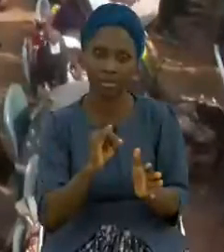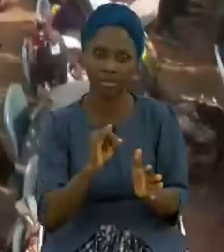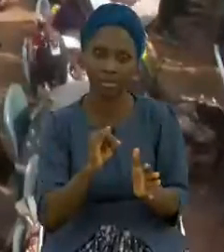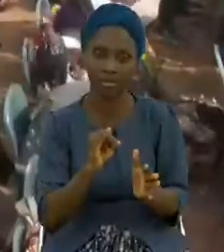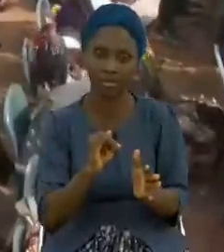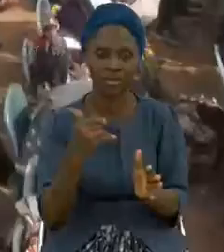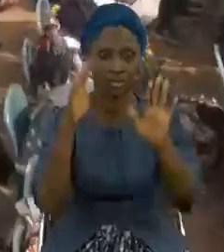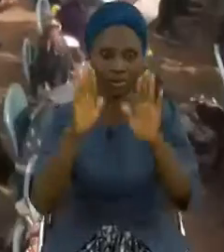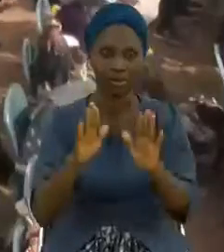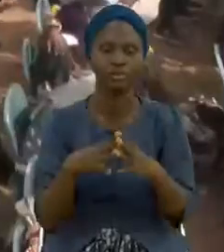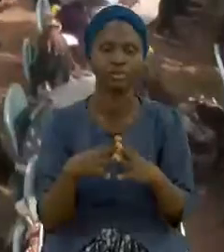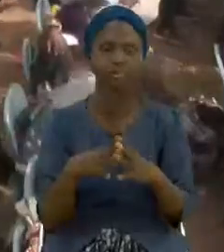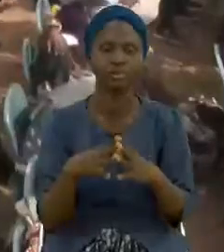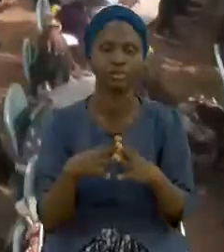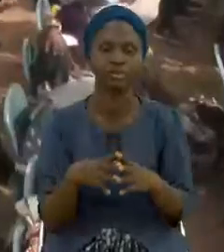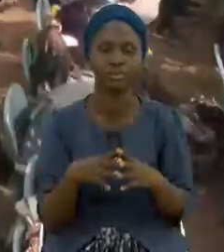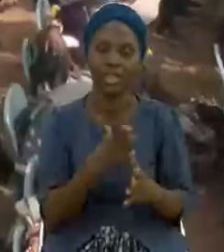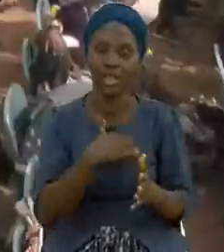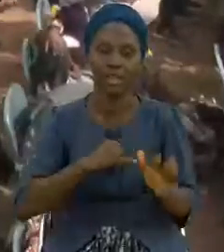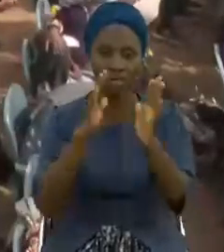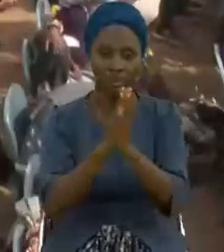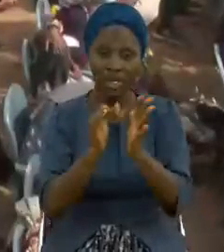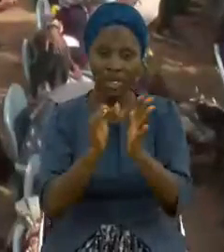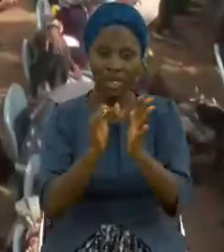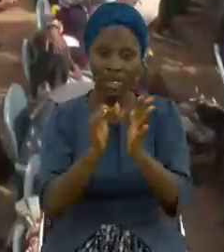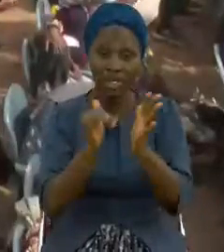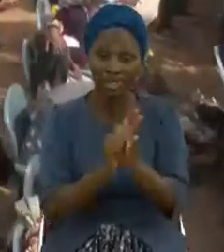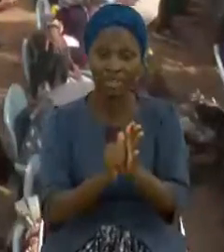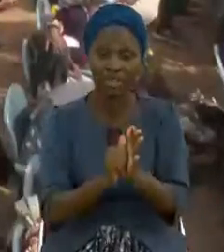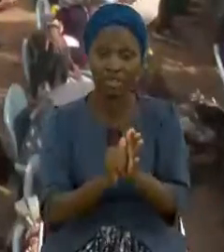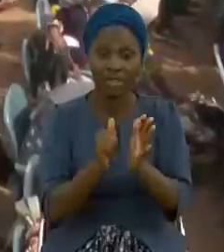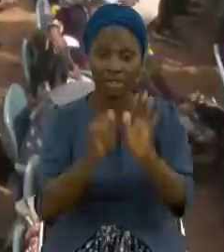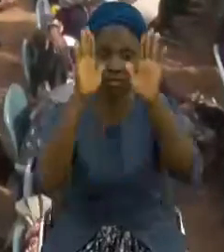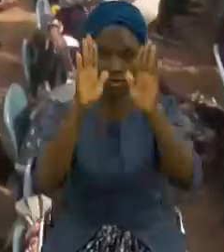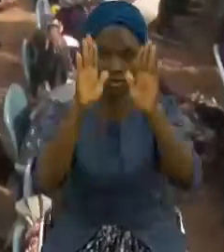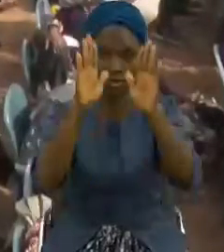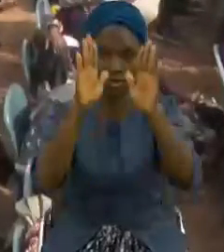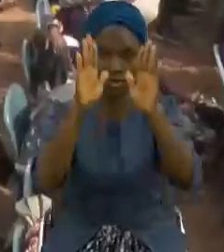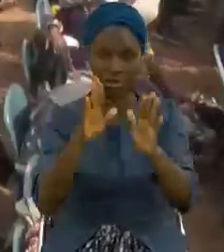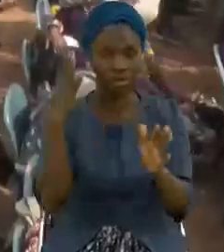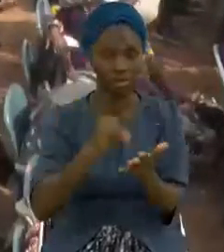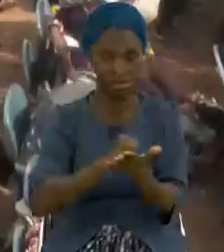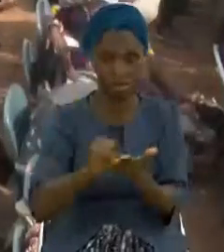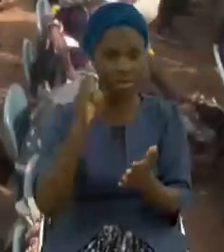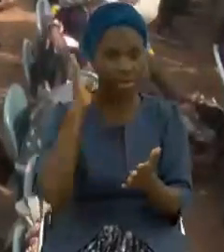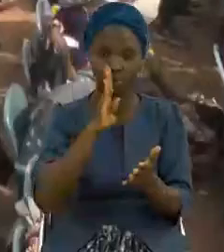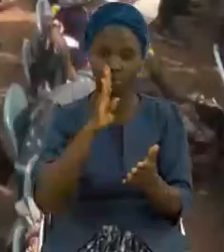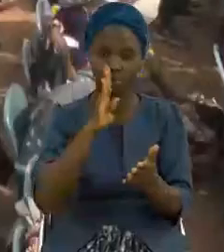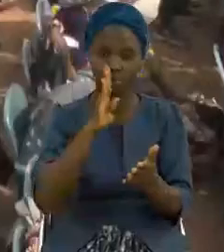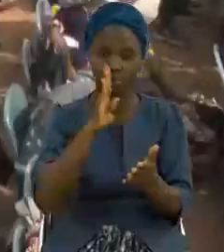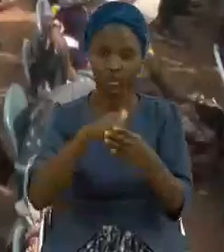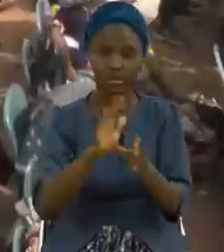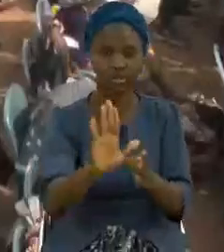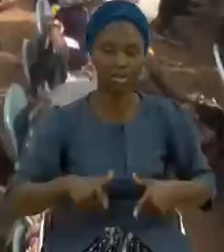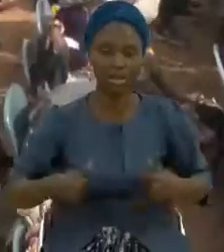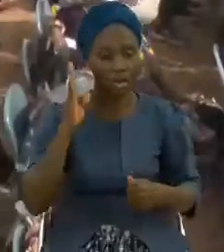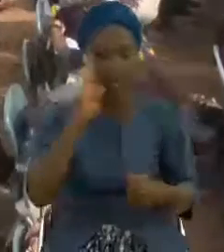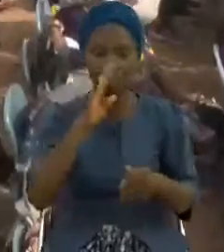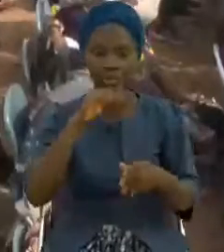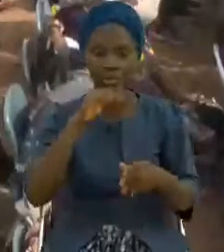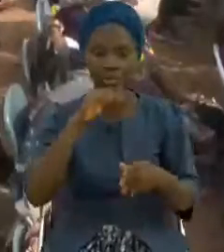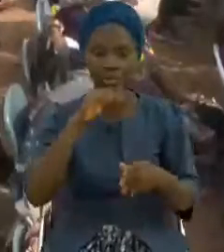that miracle of sanctification will be in your life, will be in our lives, every